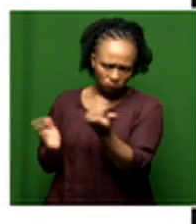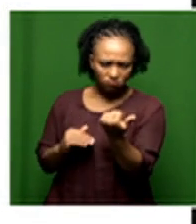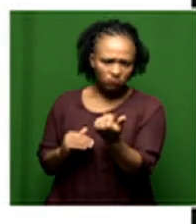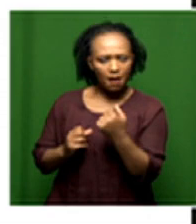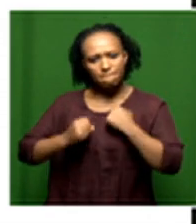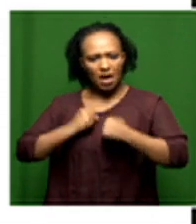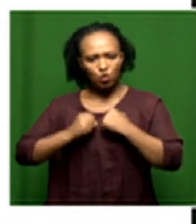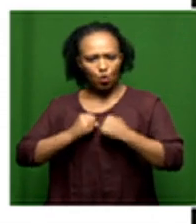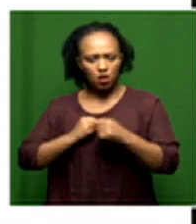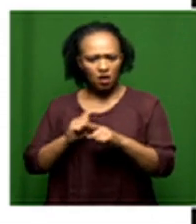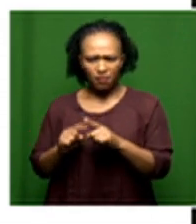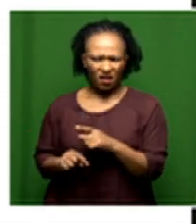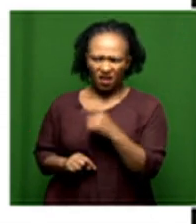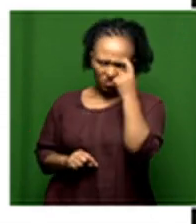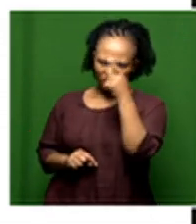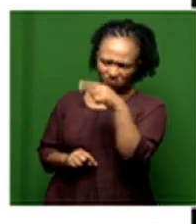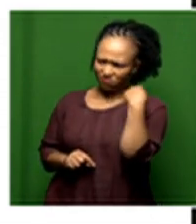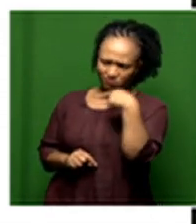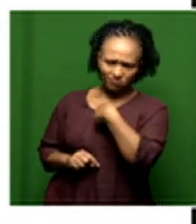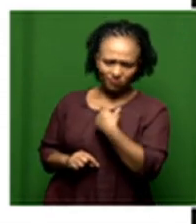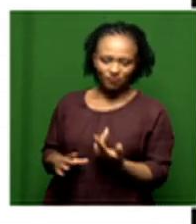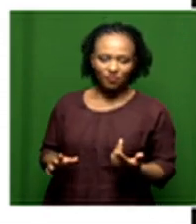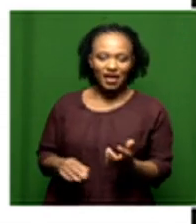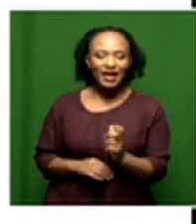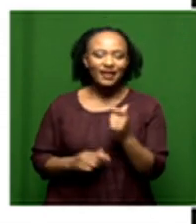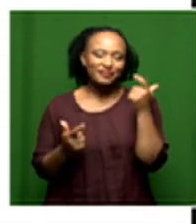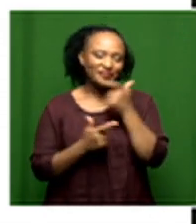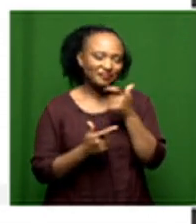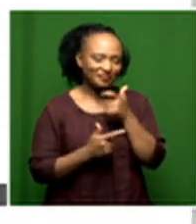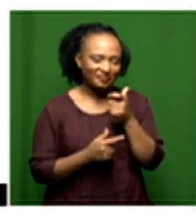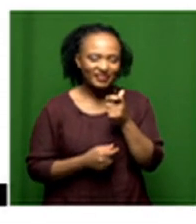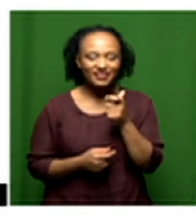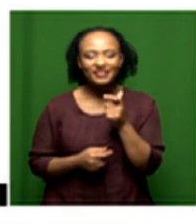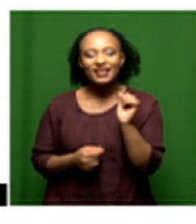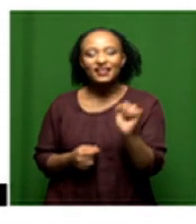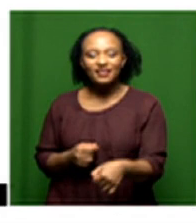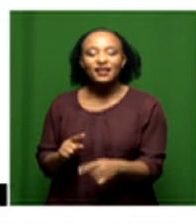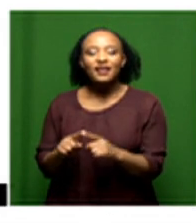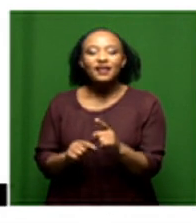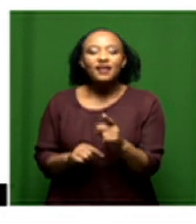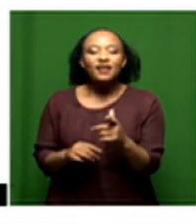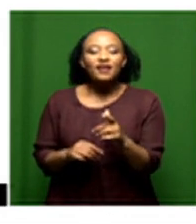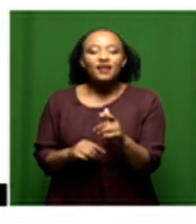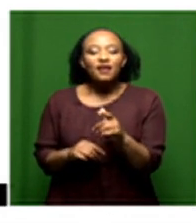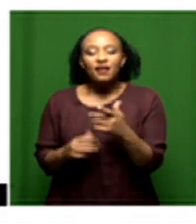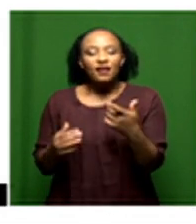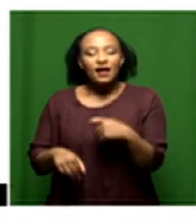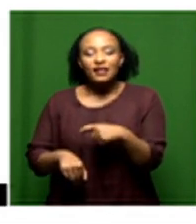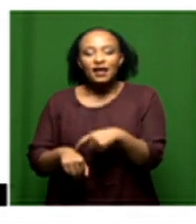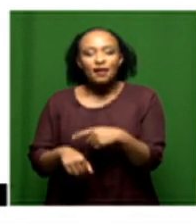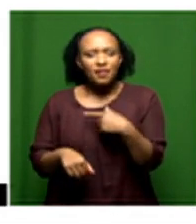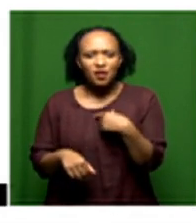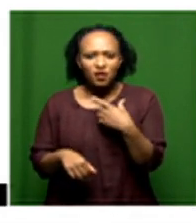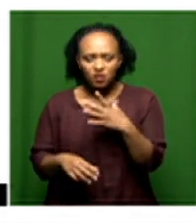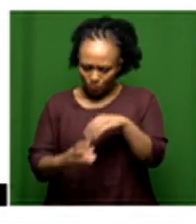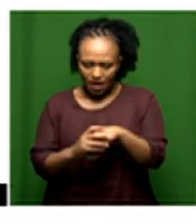I thought he was completely nuts. But the idea intrigued me. So, you know, when you're in it, you're in